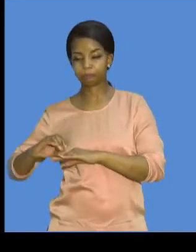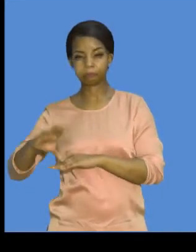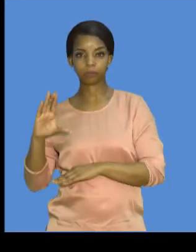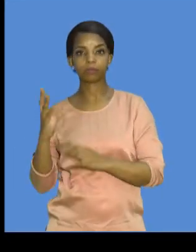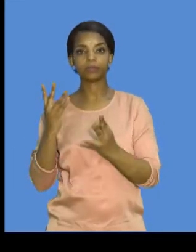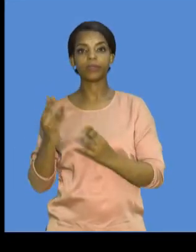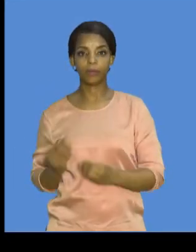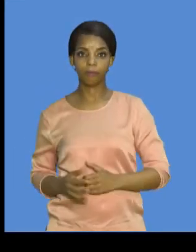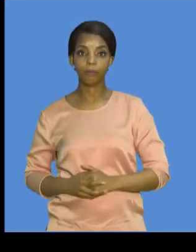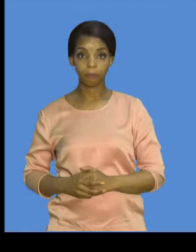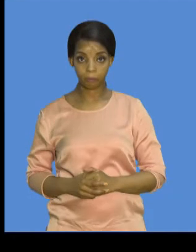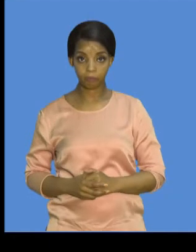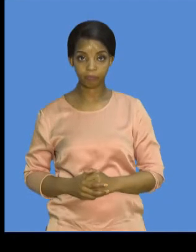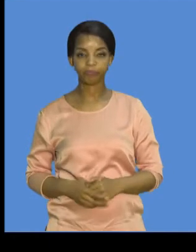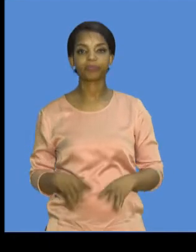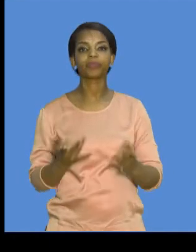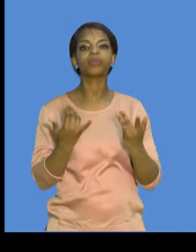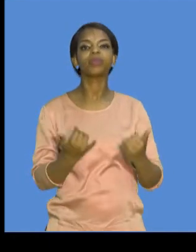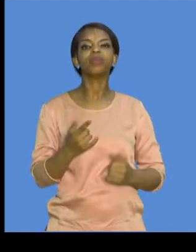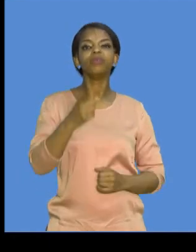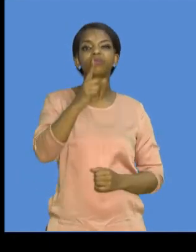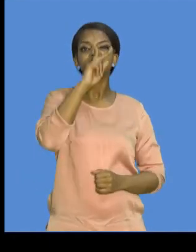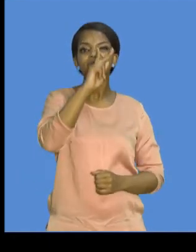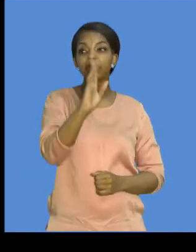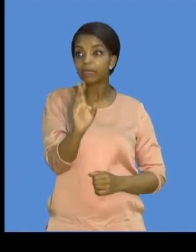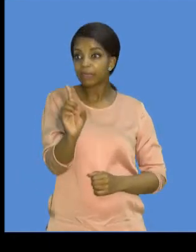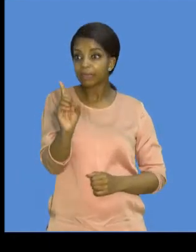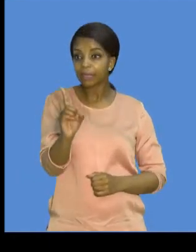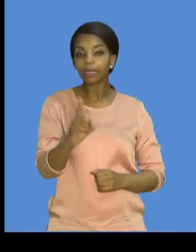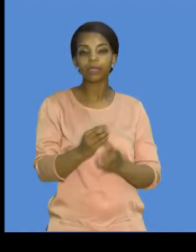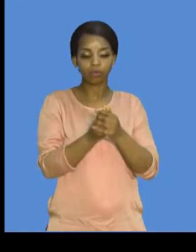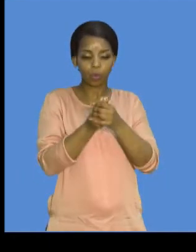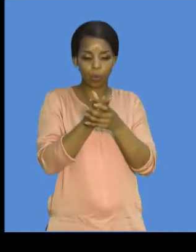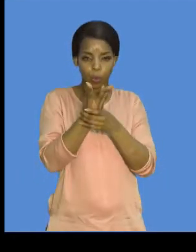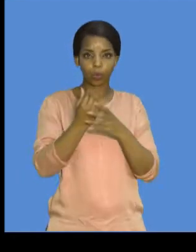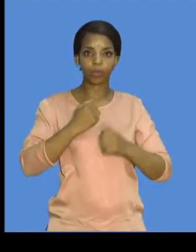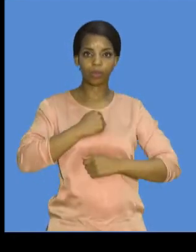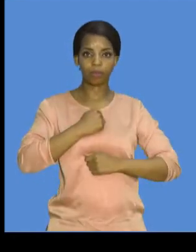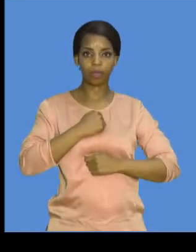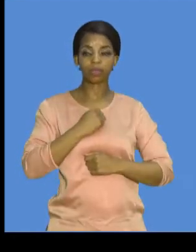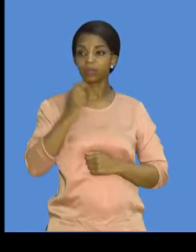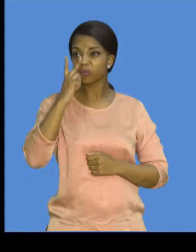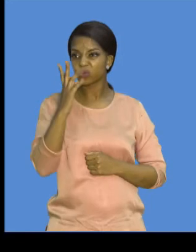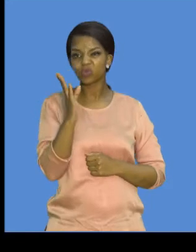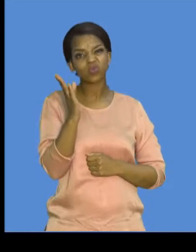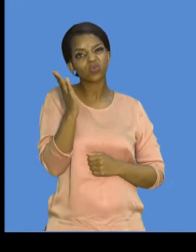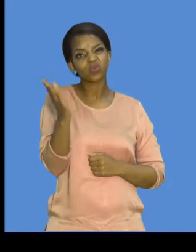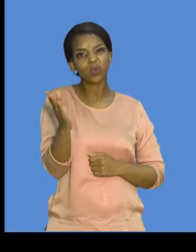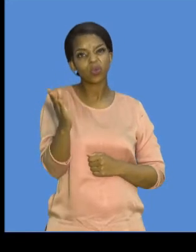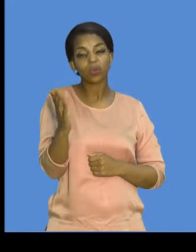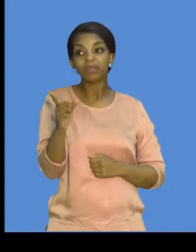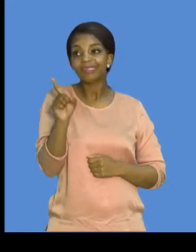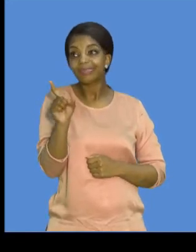this, then you can see that my growth now will look something of this nature. So this would mean